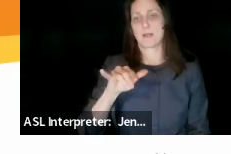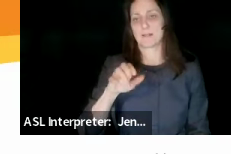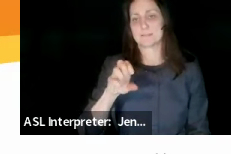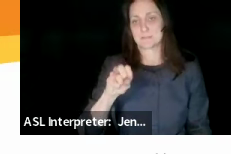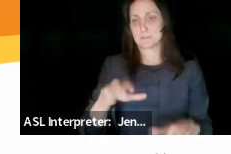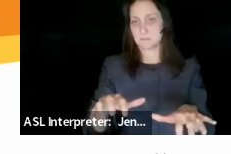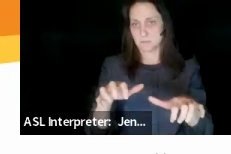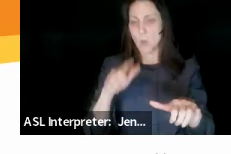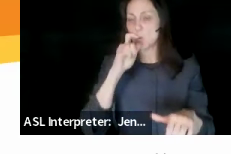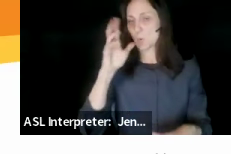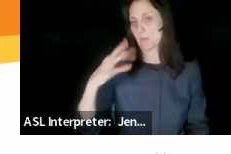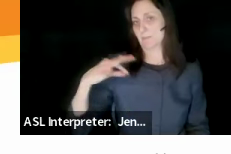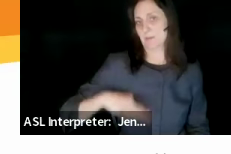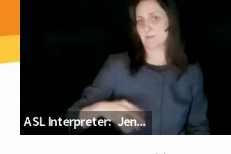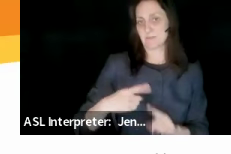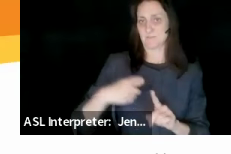those 12 months.